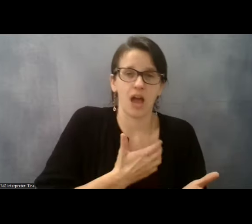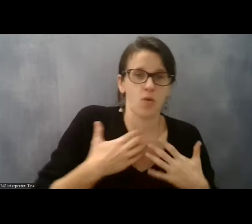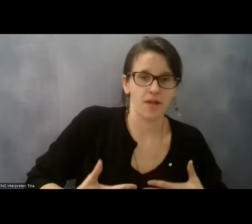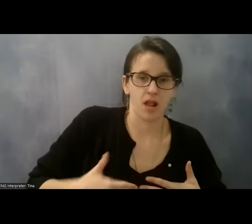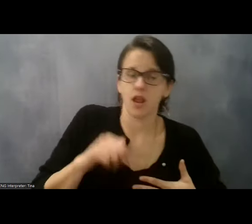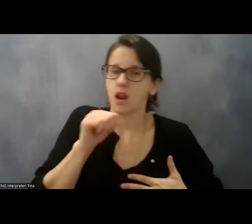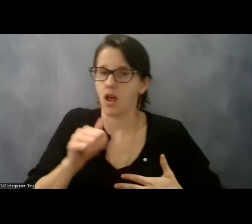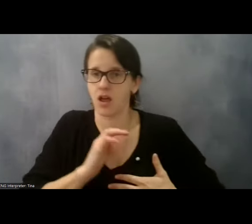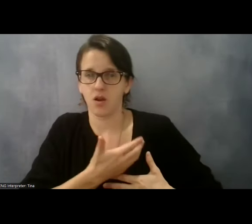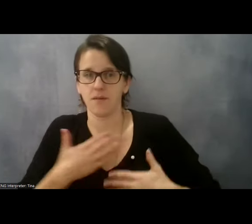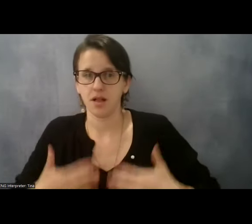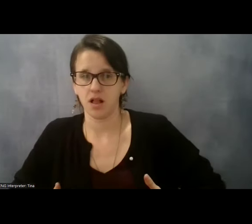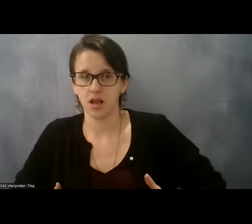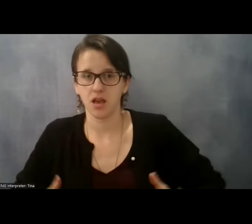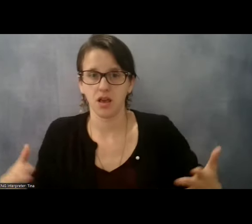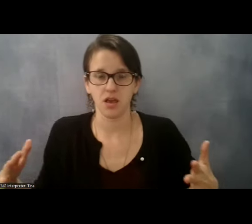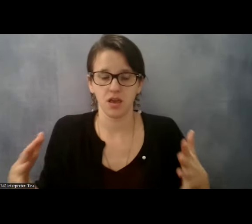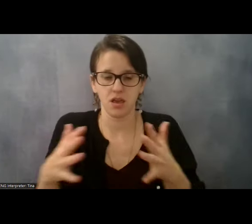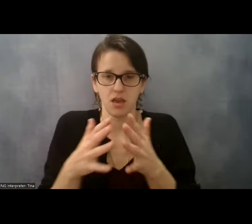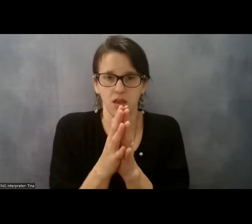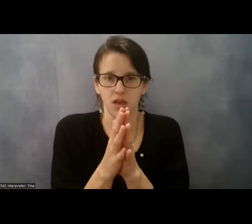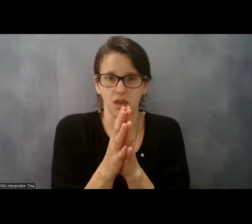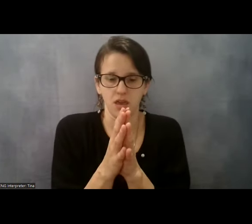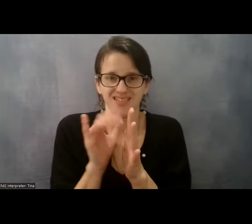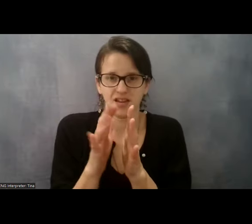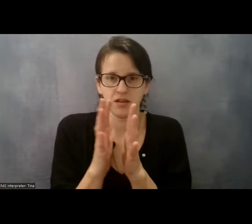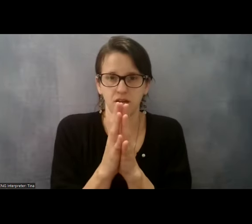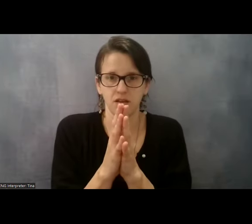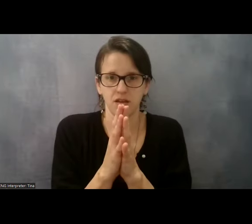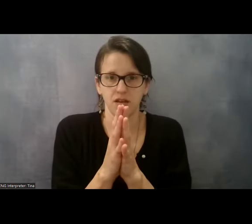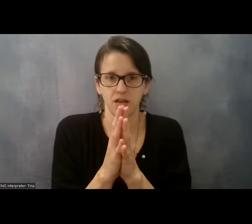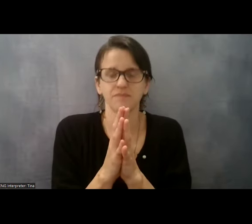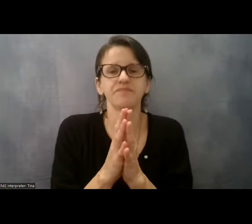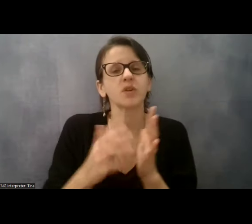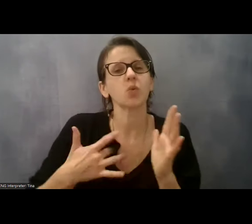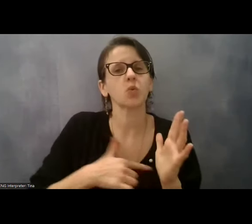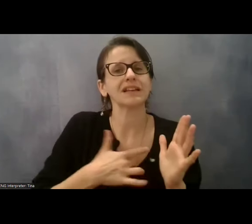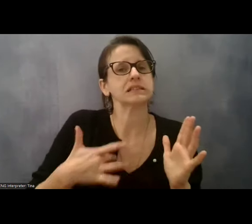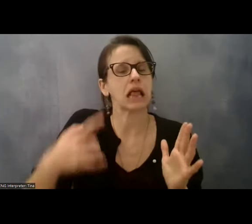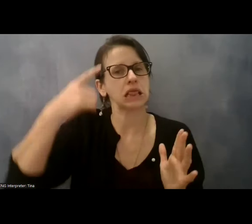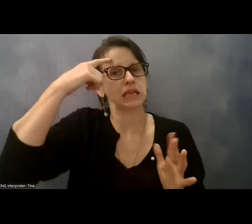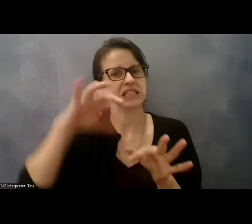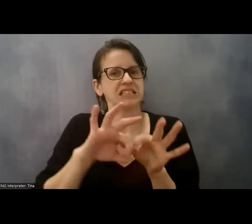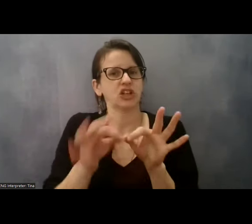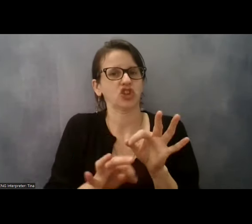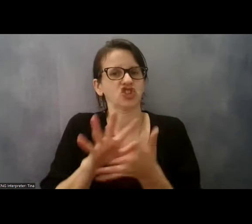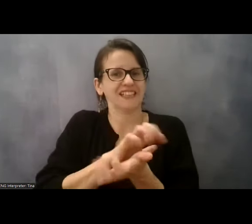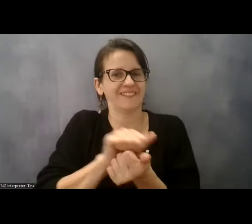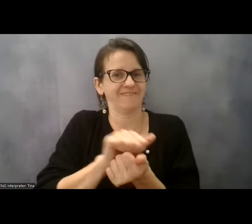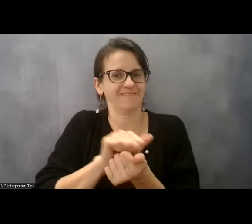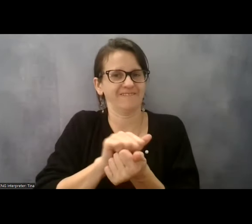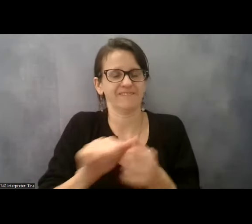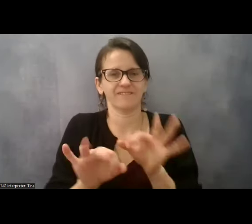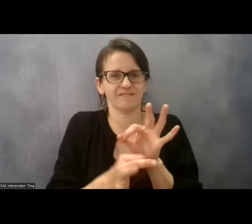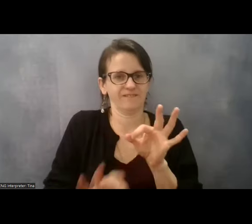through your whole digestive tract is what we often think of as the microbiome, all the bacteria that live in there, but it's also your skin.